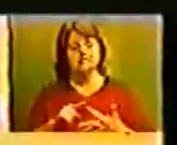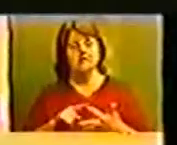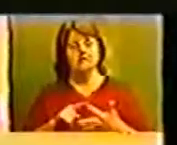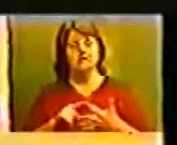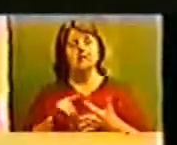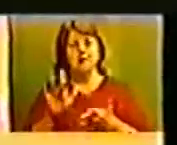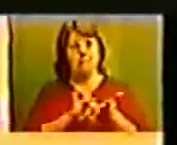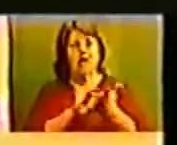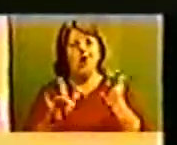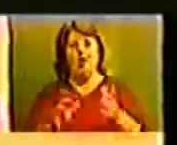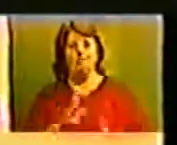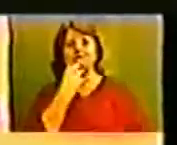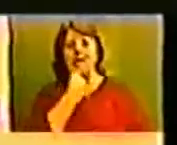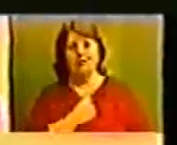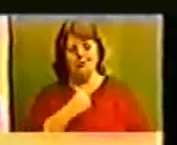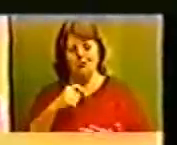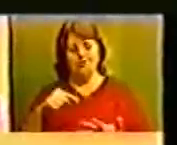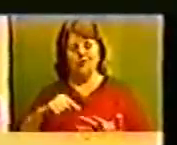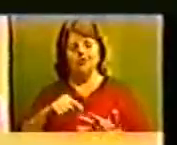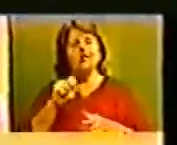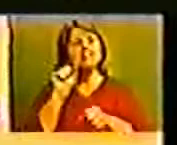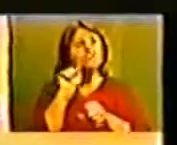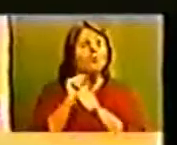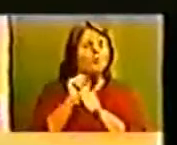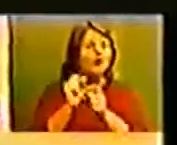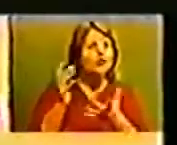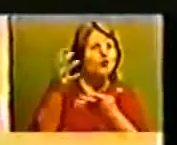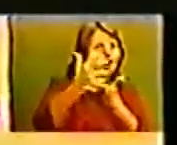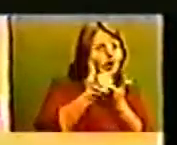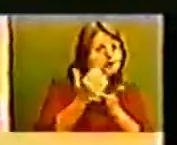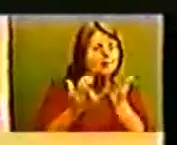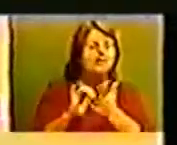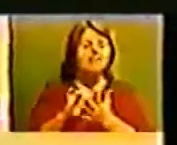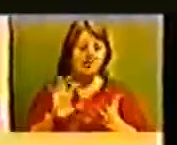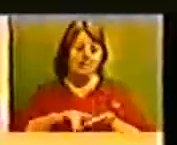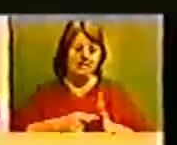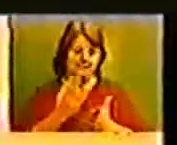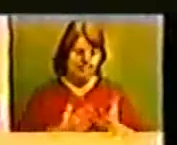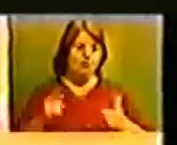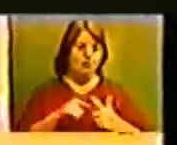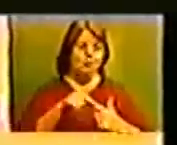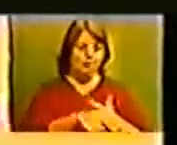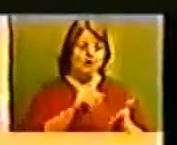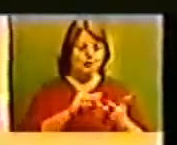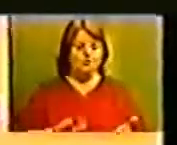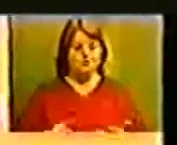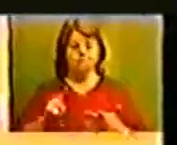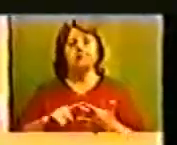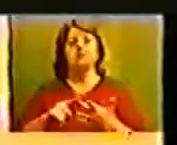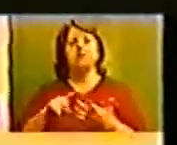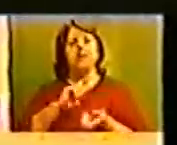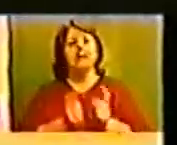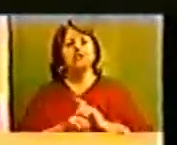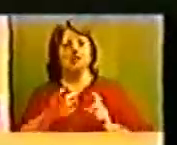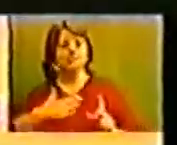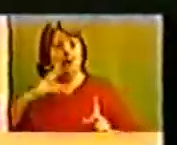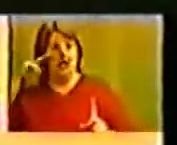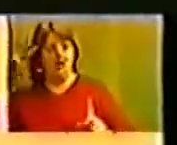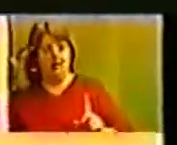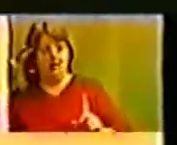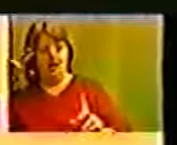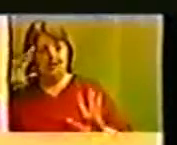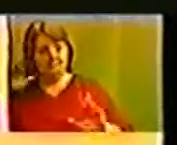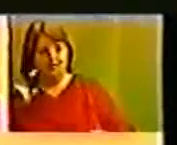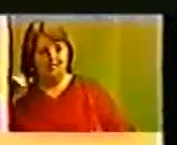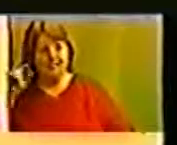the payoffs valuable. If the student is working to earn something, make it something meaningful to them. Remember to adjust your